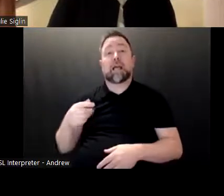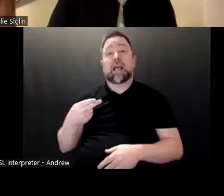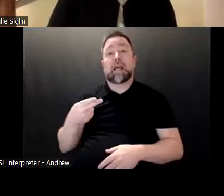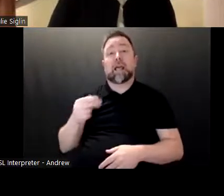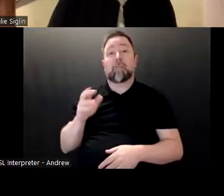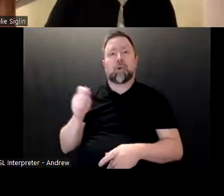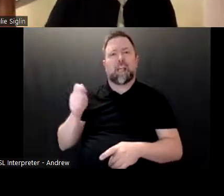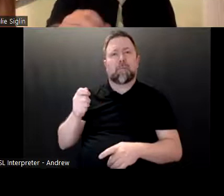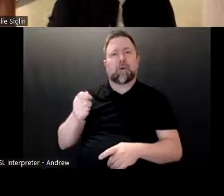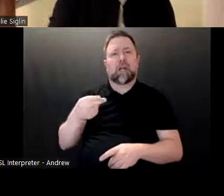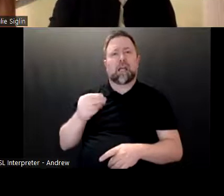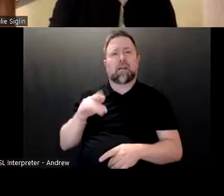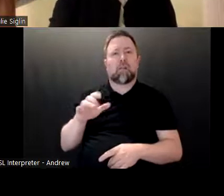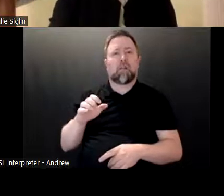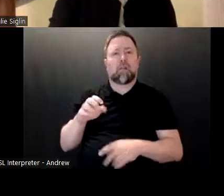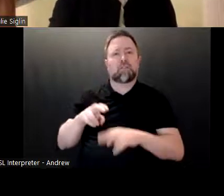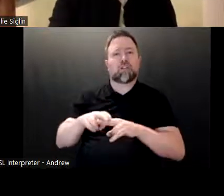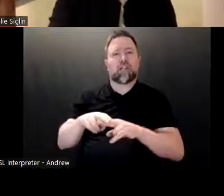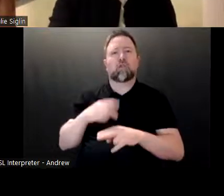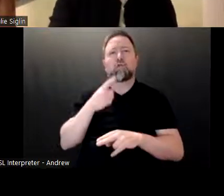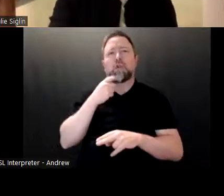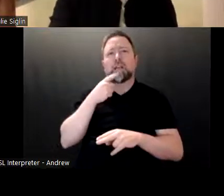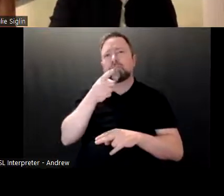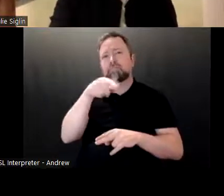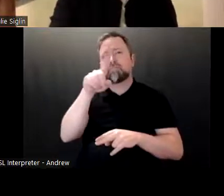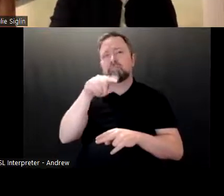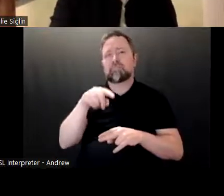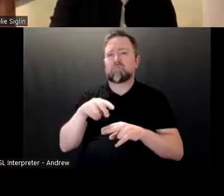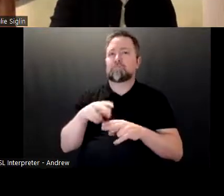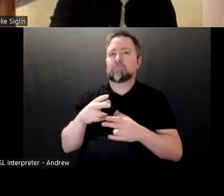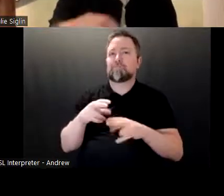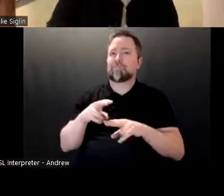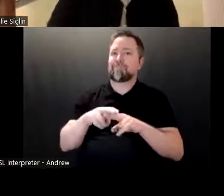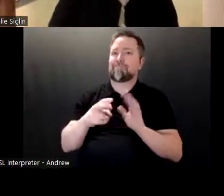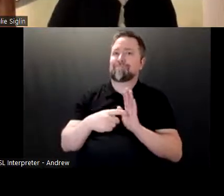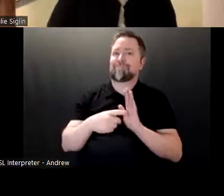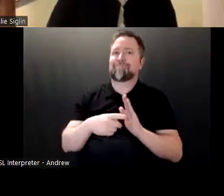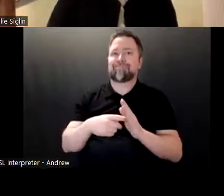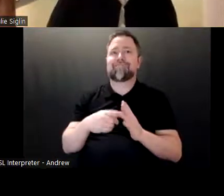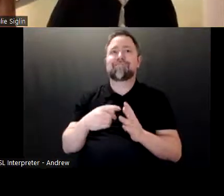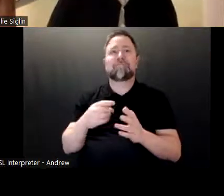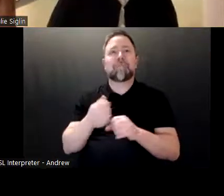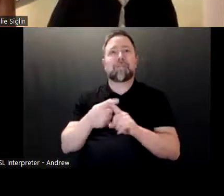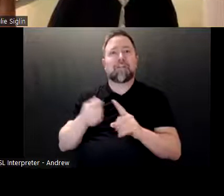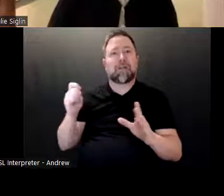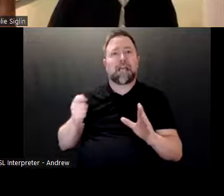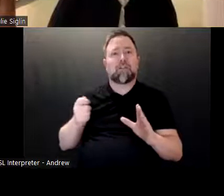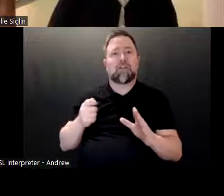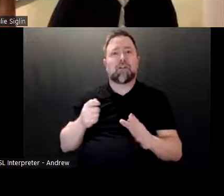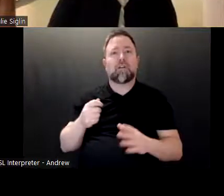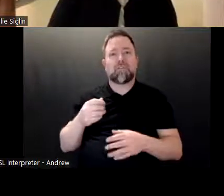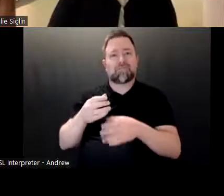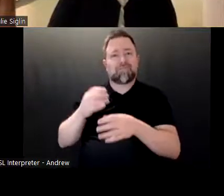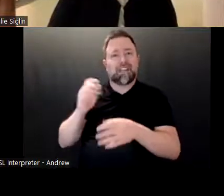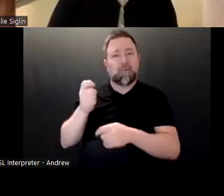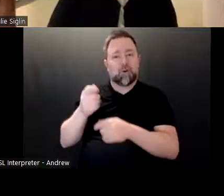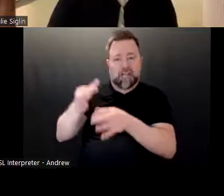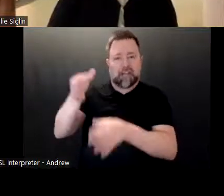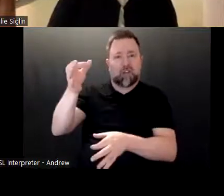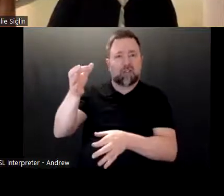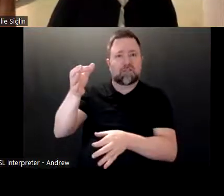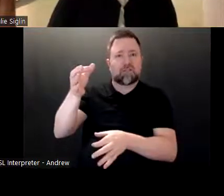Hills chair, which Wharton Esherick made. He made a set of these as a barter for his daughter Mary's tuition at the private